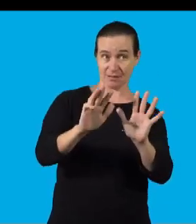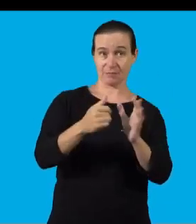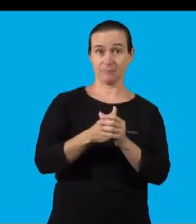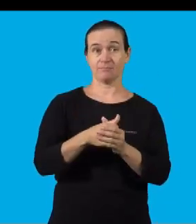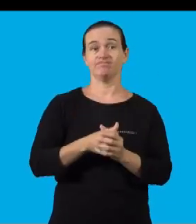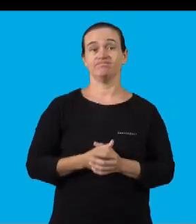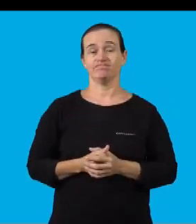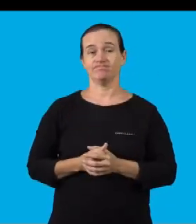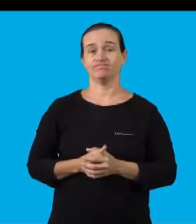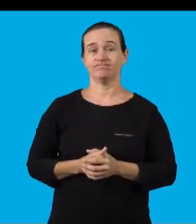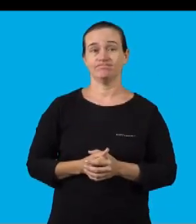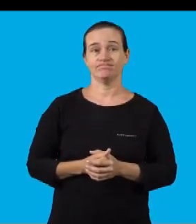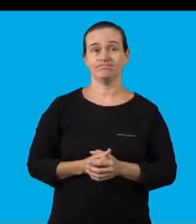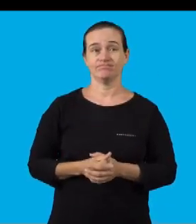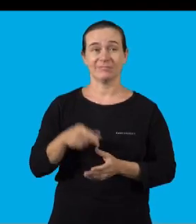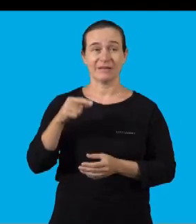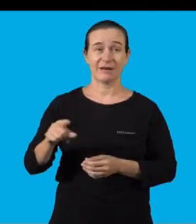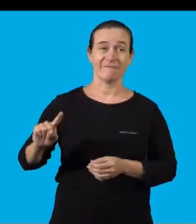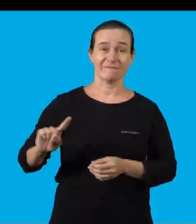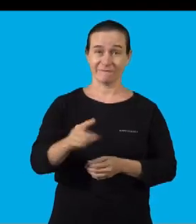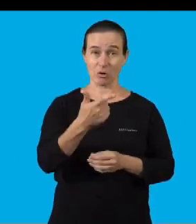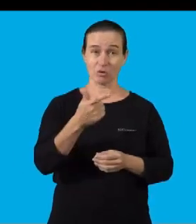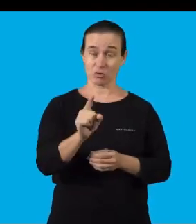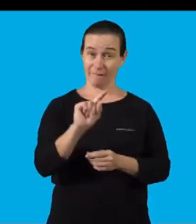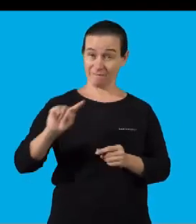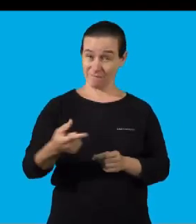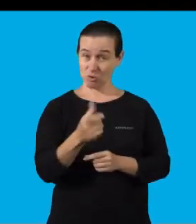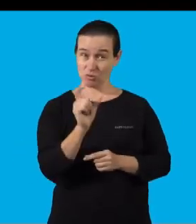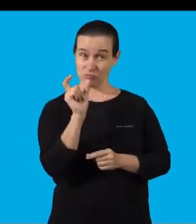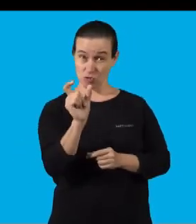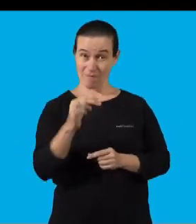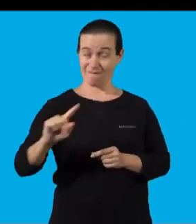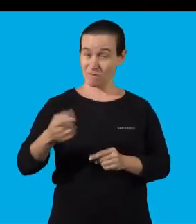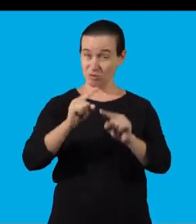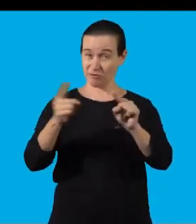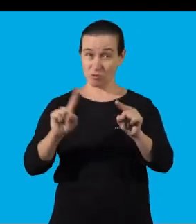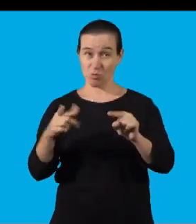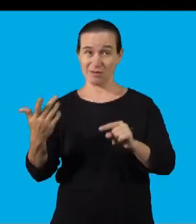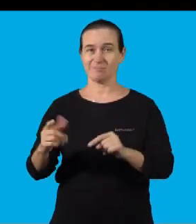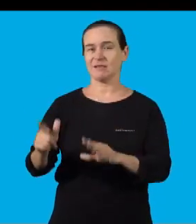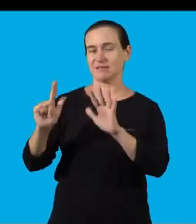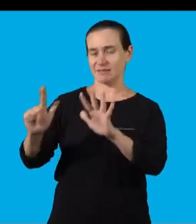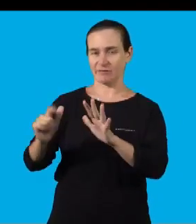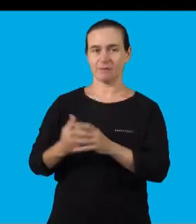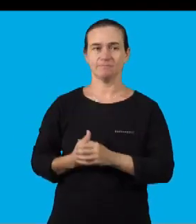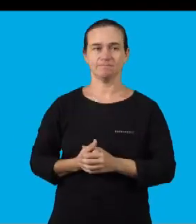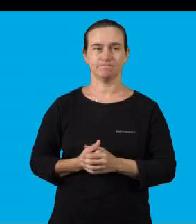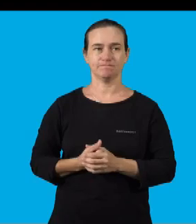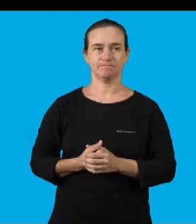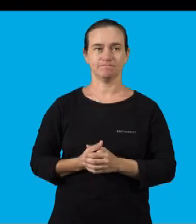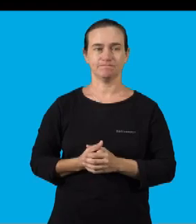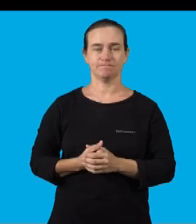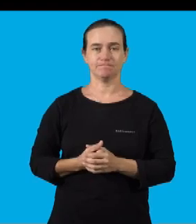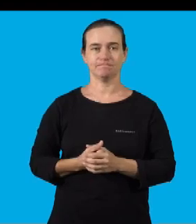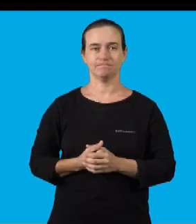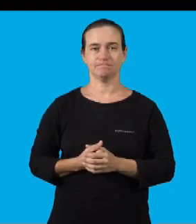plus c. And the first term of the first differences is 7. Now, we need to look at the information that is